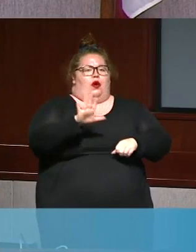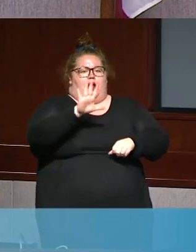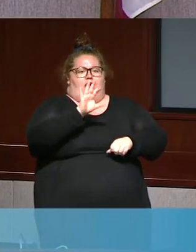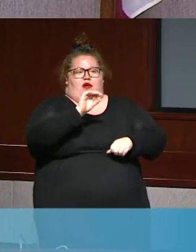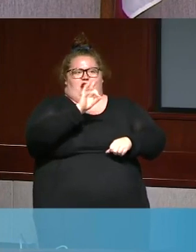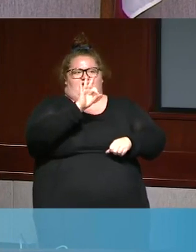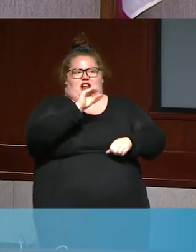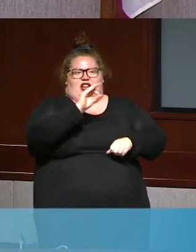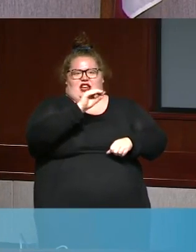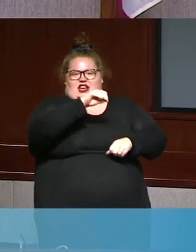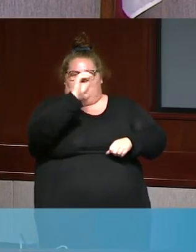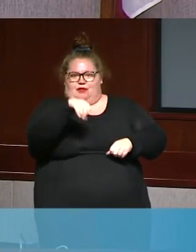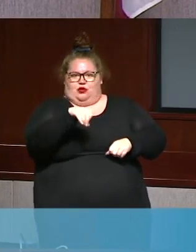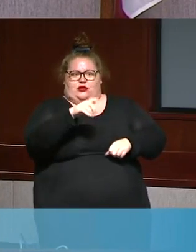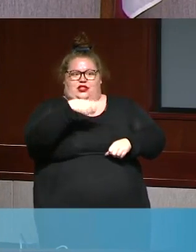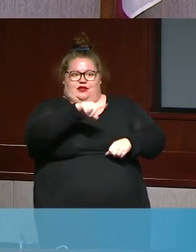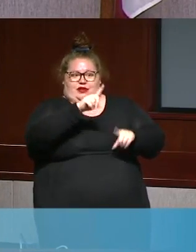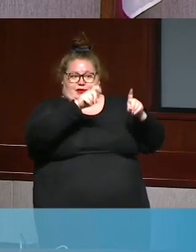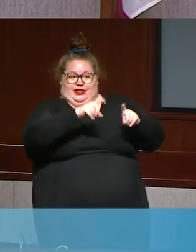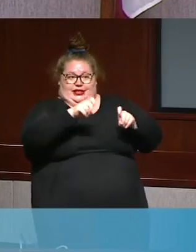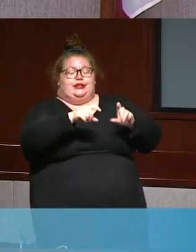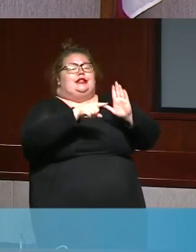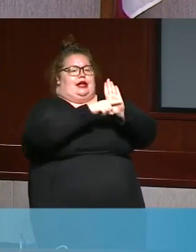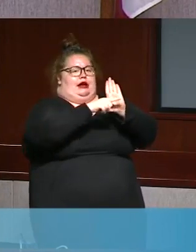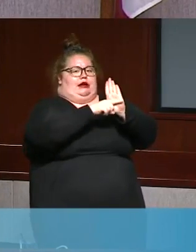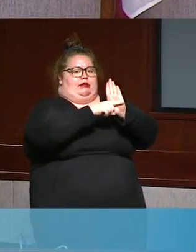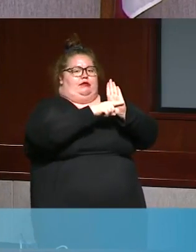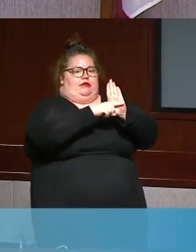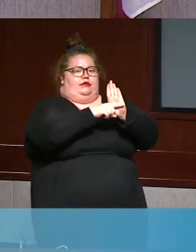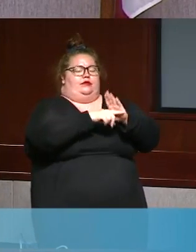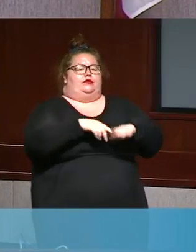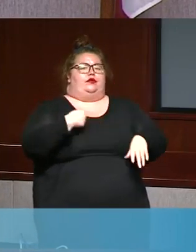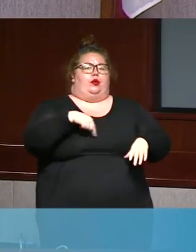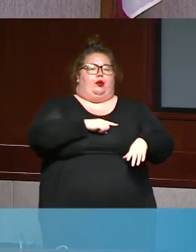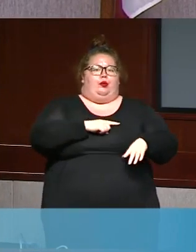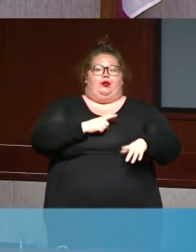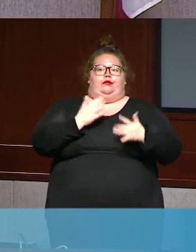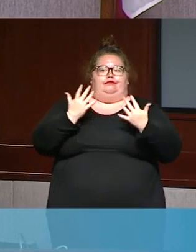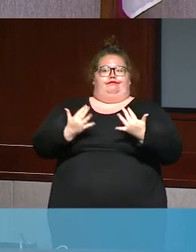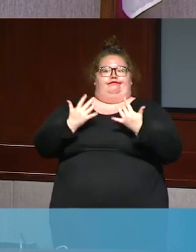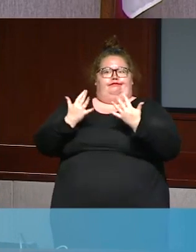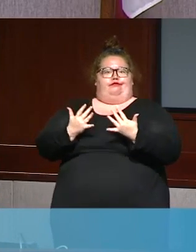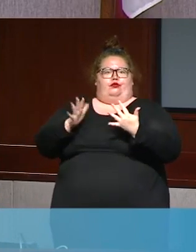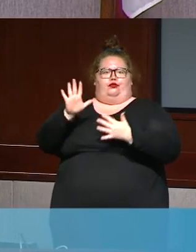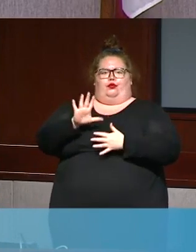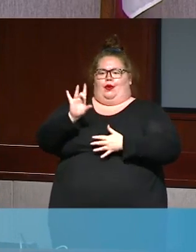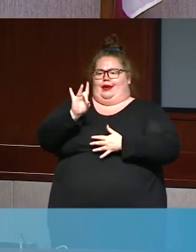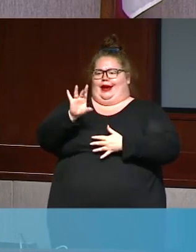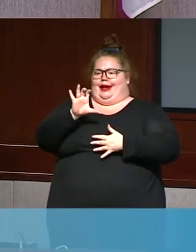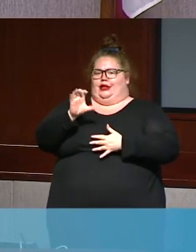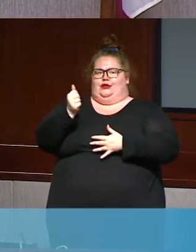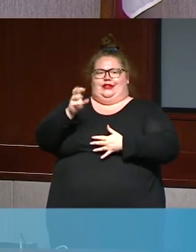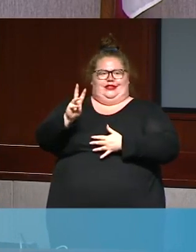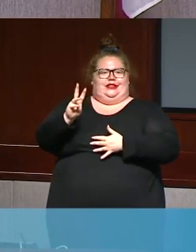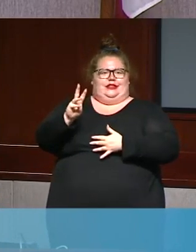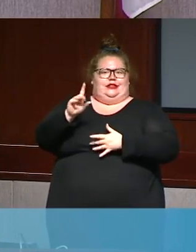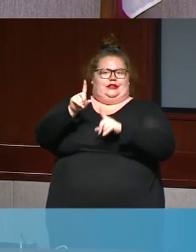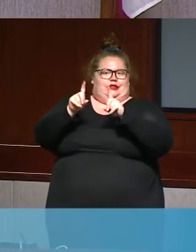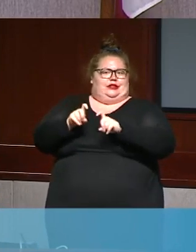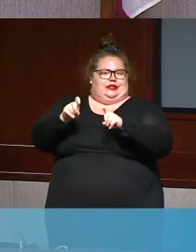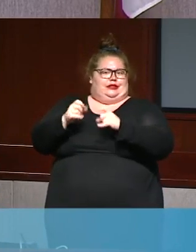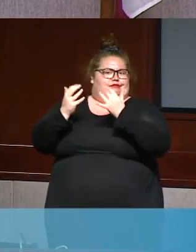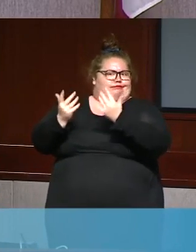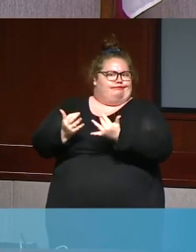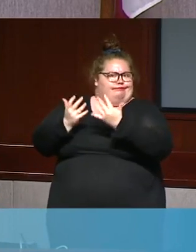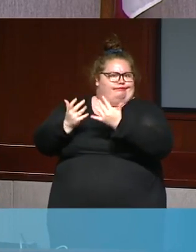tests, are negative. We're continuing to seek the results of about 816 residents, or